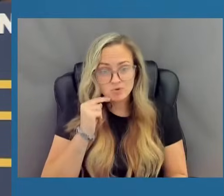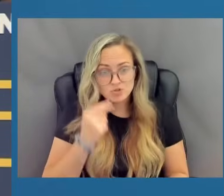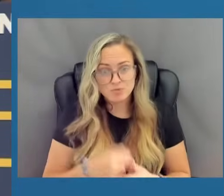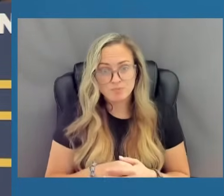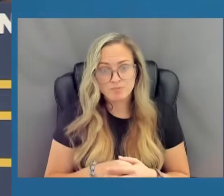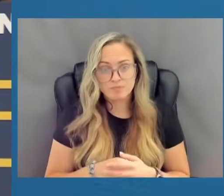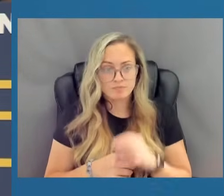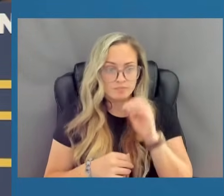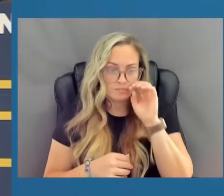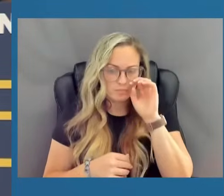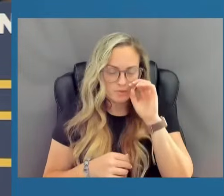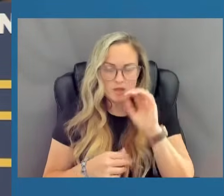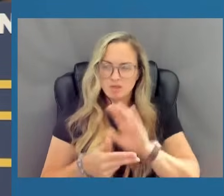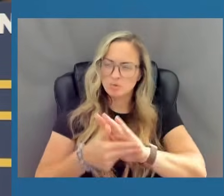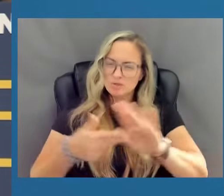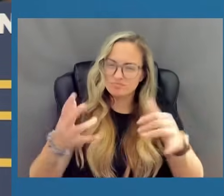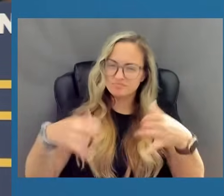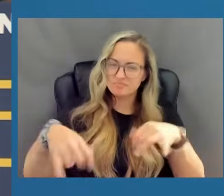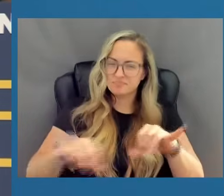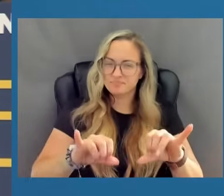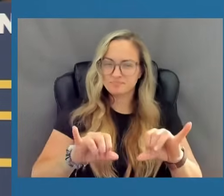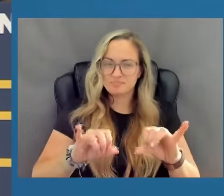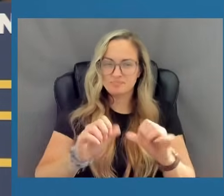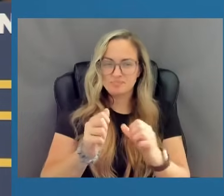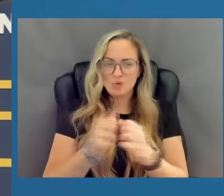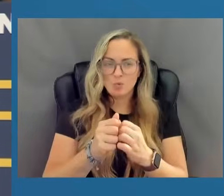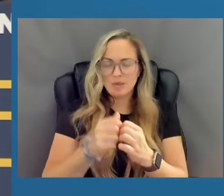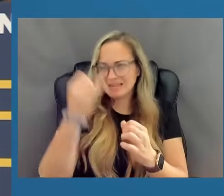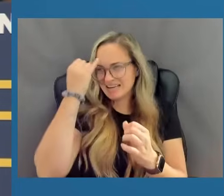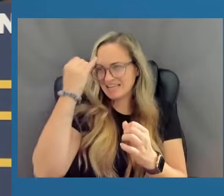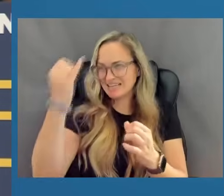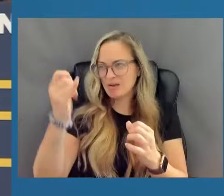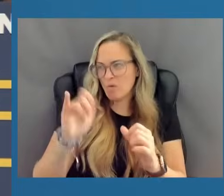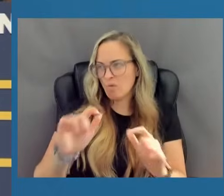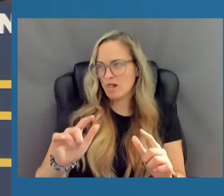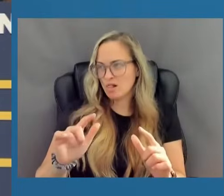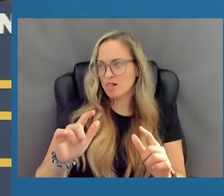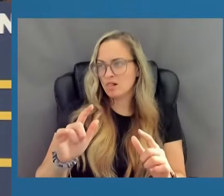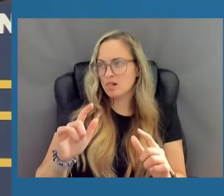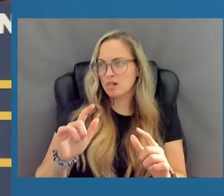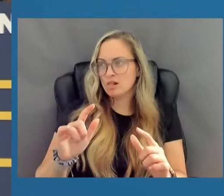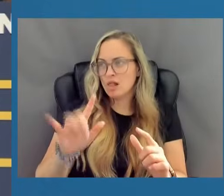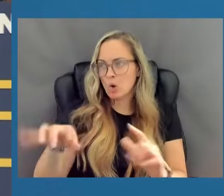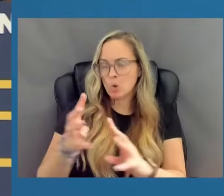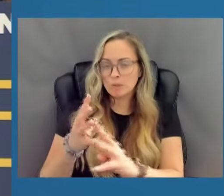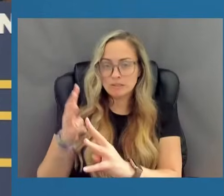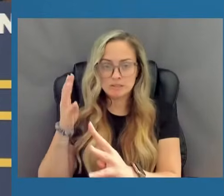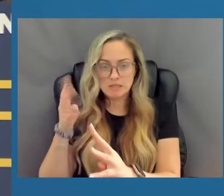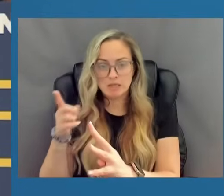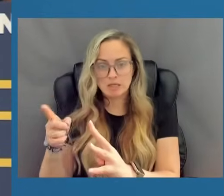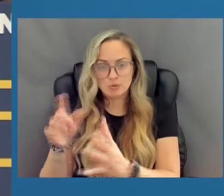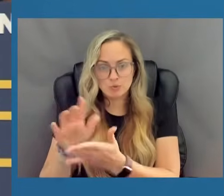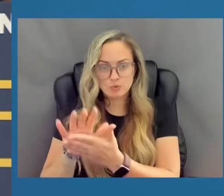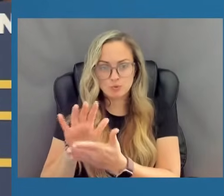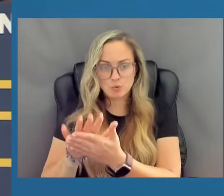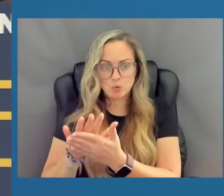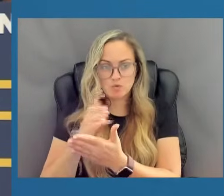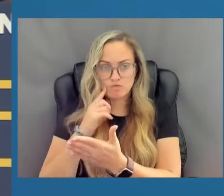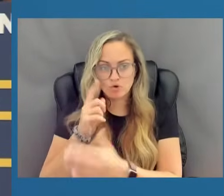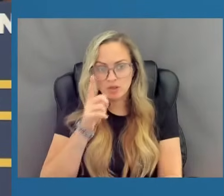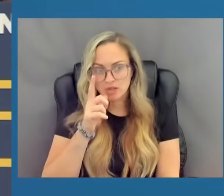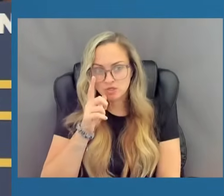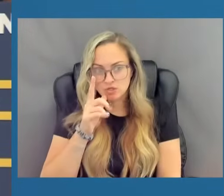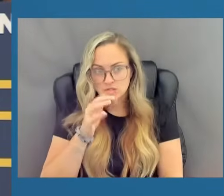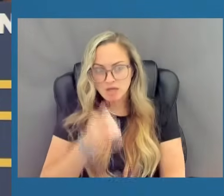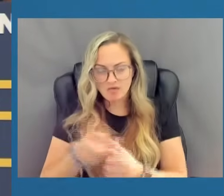a stigma associated with the whole idea that, well, I'm going to go over in this line at the school for my lunch, and everybody's